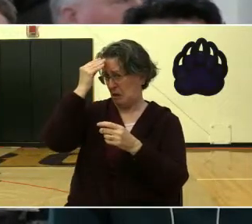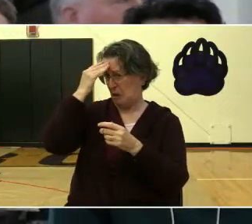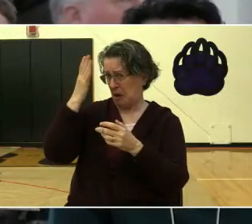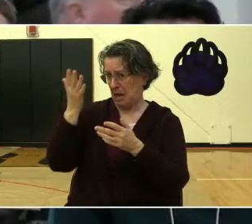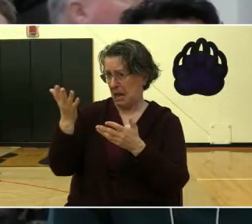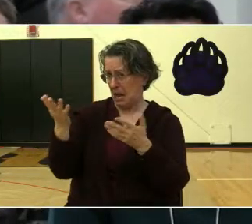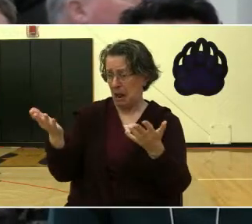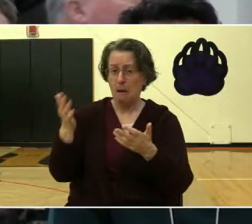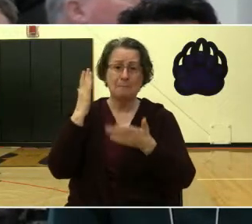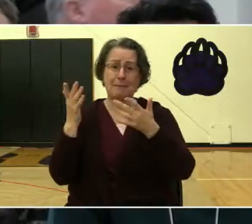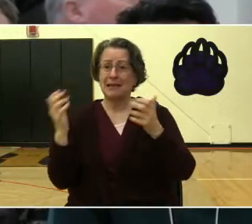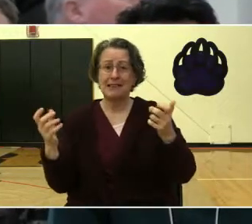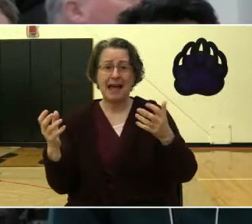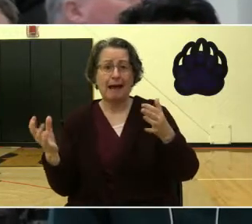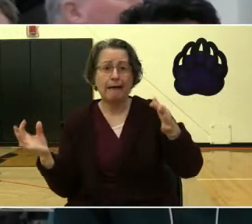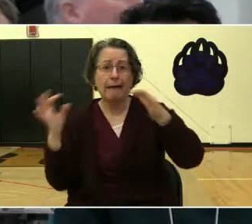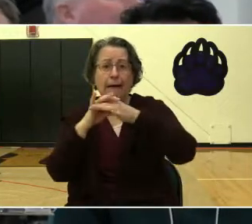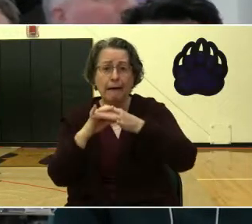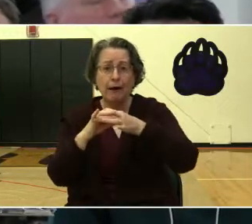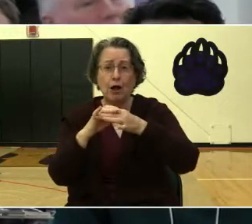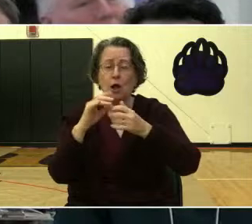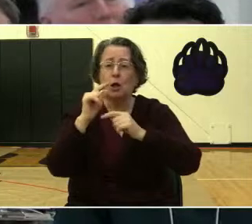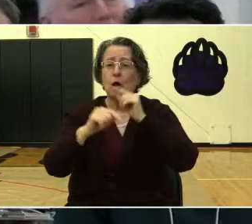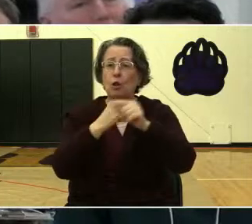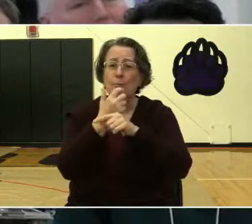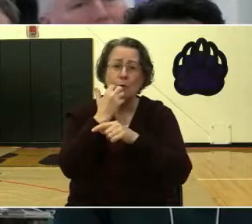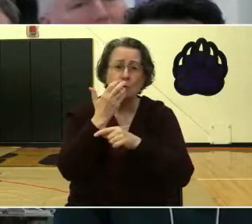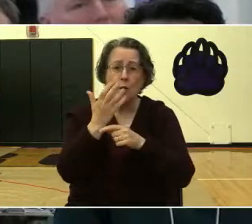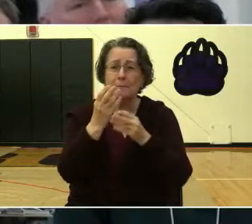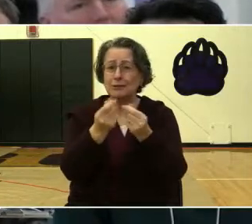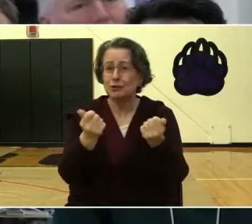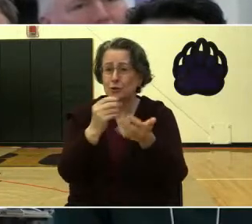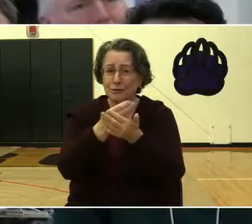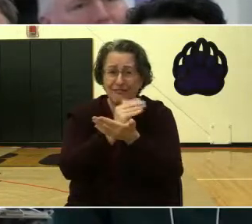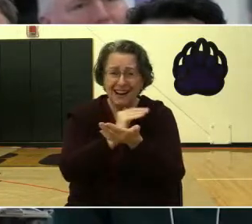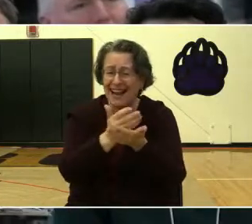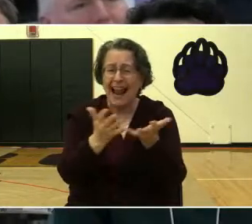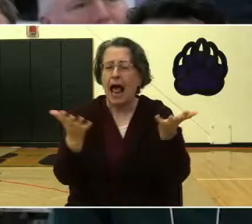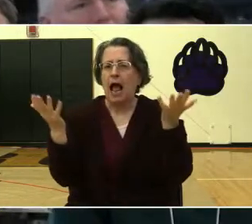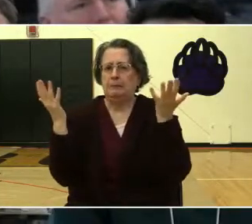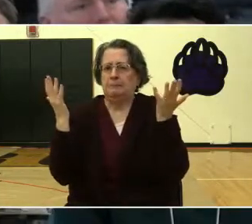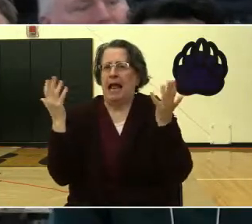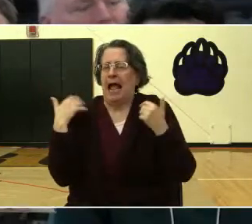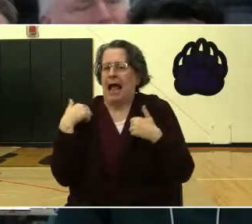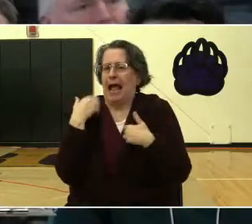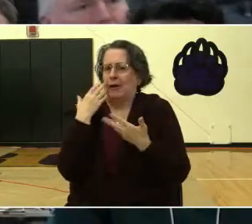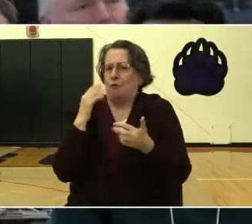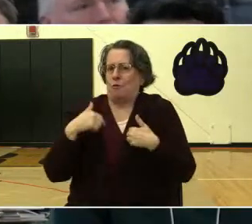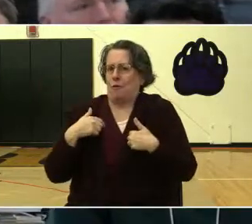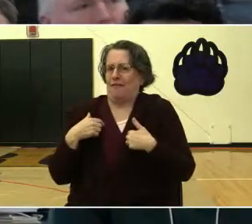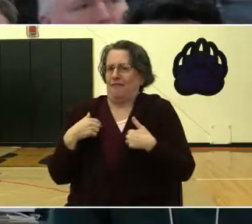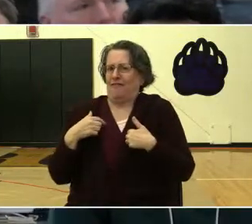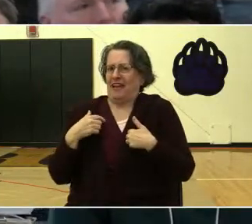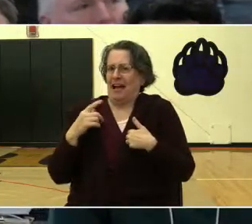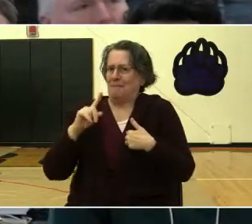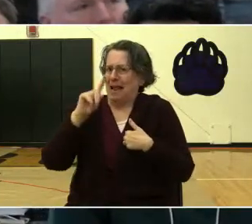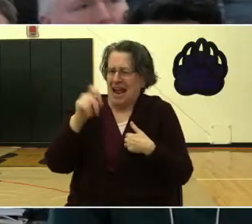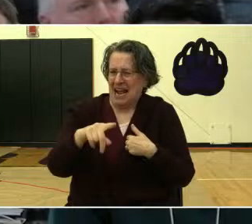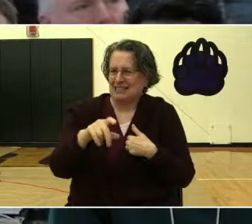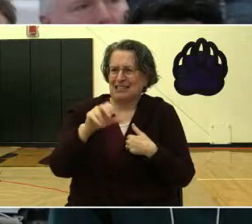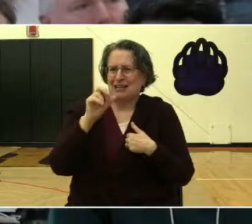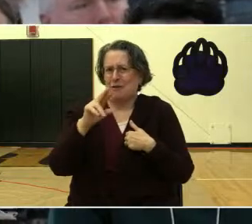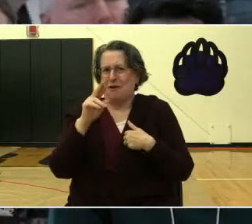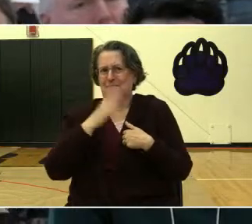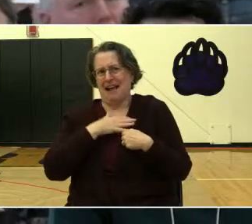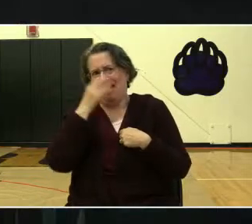Solutions so I don't know if that's really just a question for information or me thinking about a